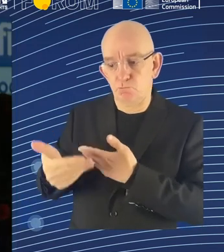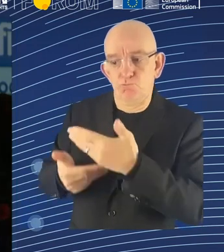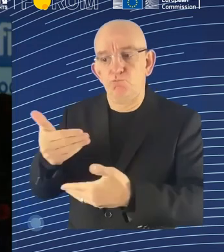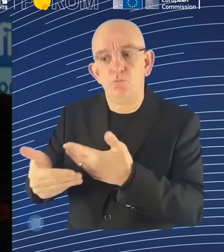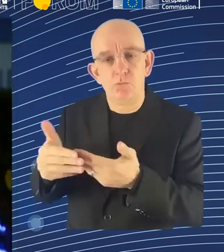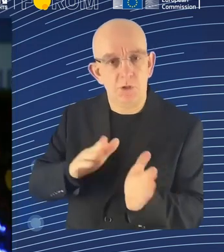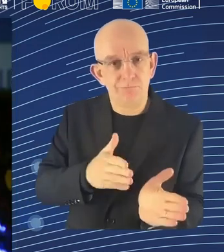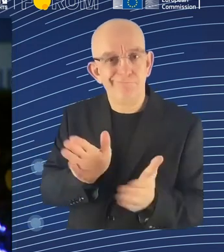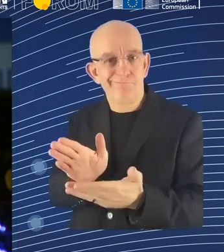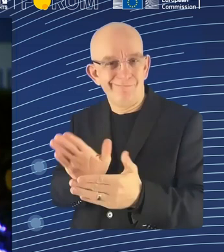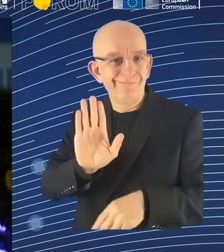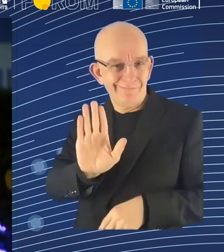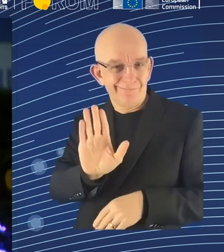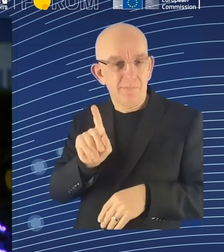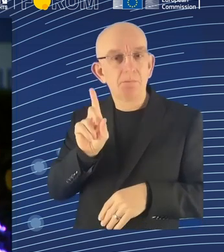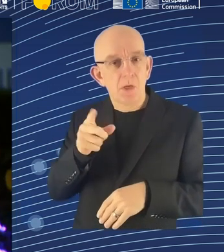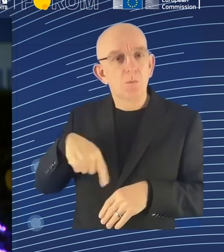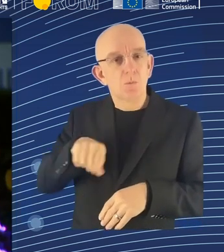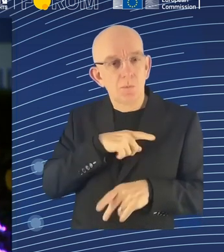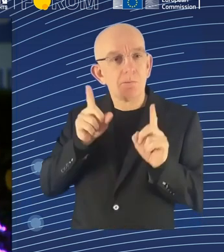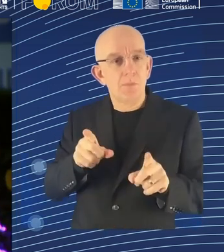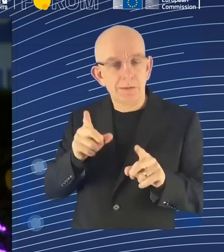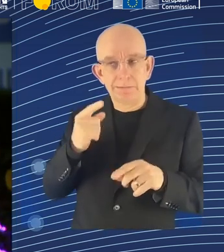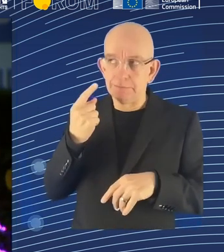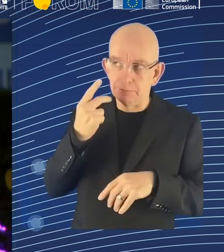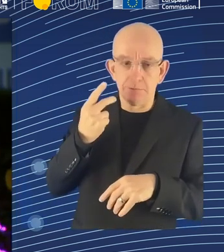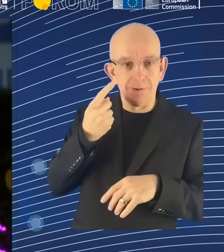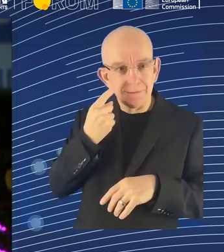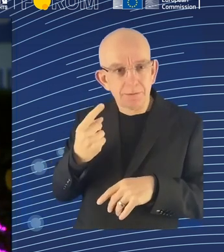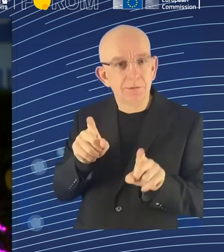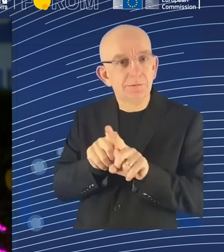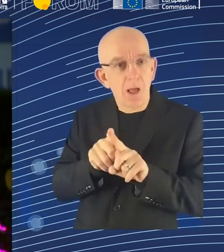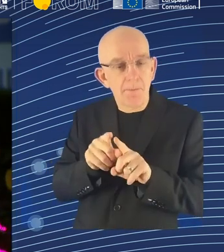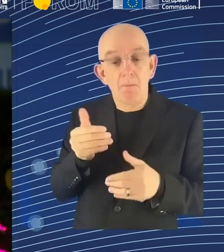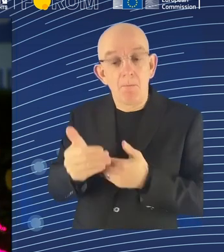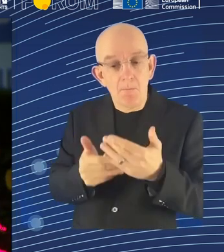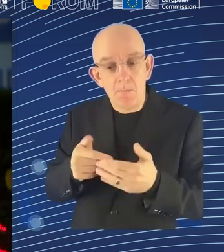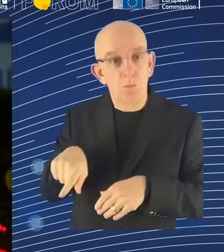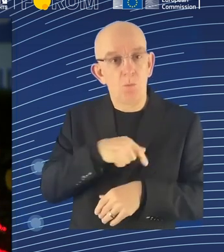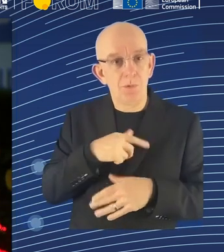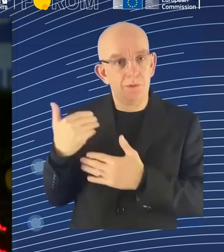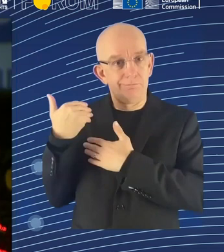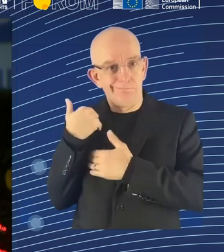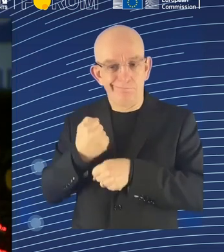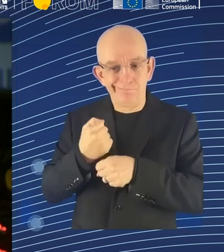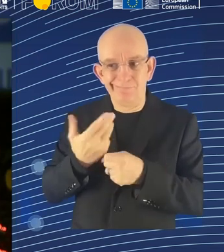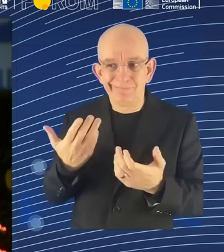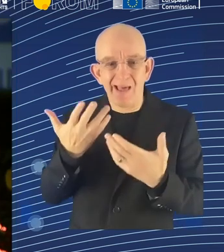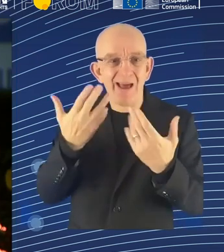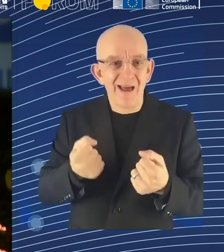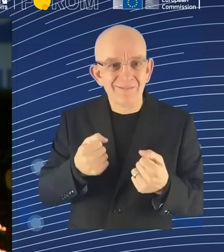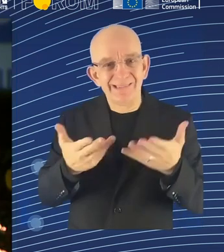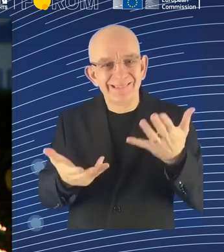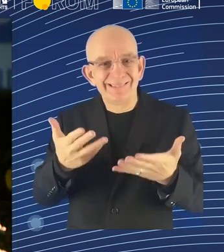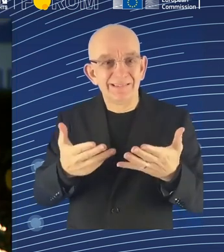of examples is almost endless. But to do that, we need to adapt and be in constant relation with our fellow